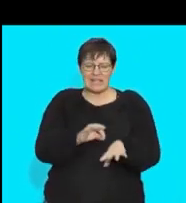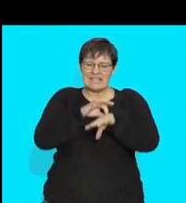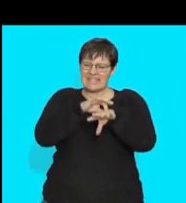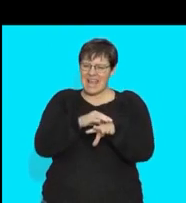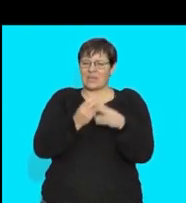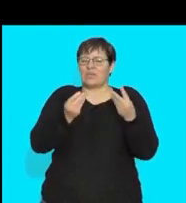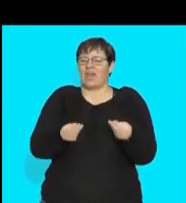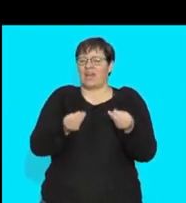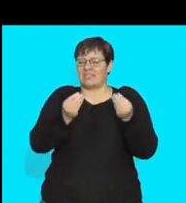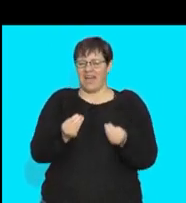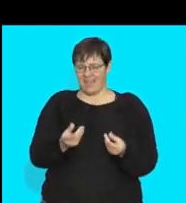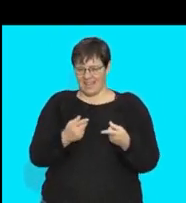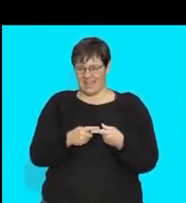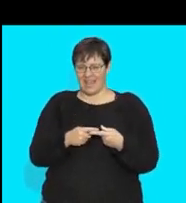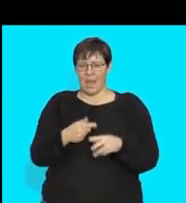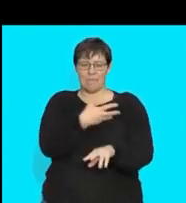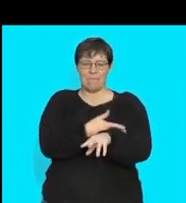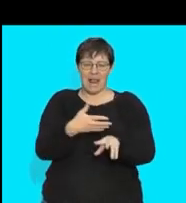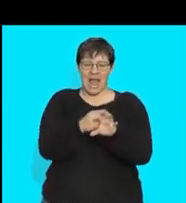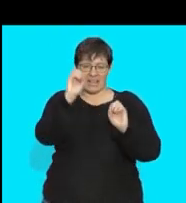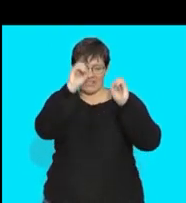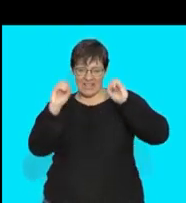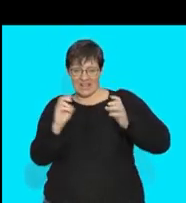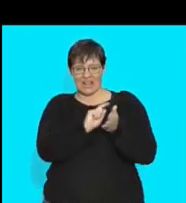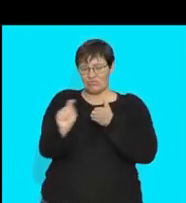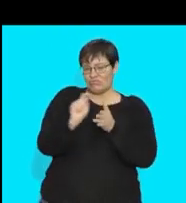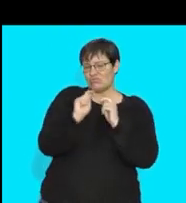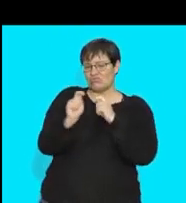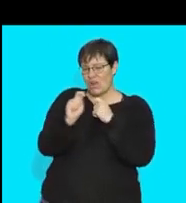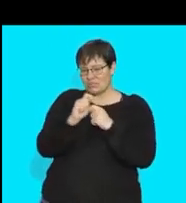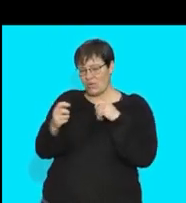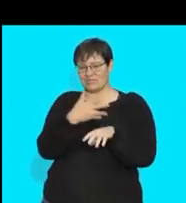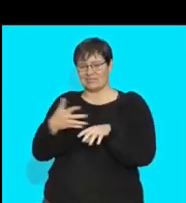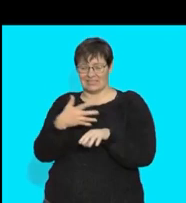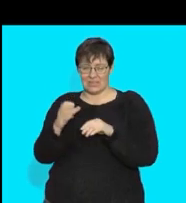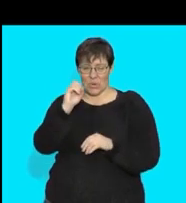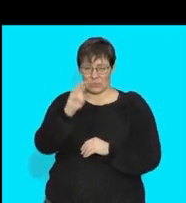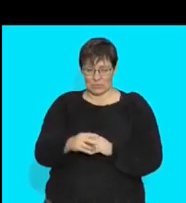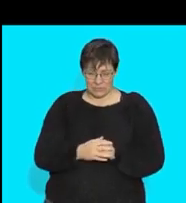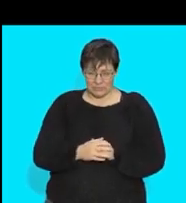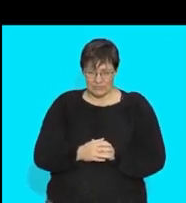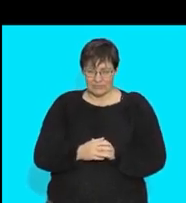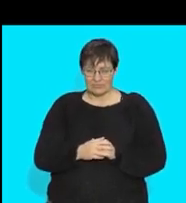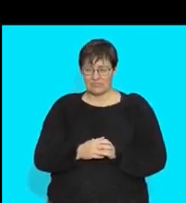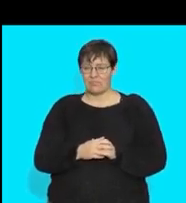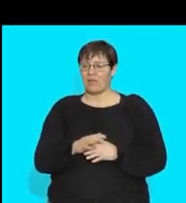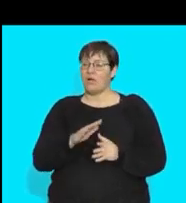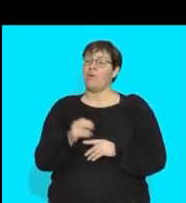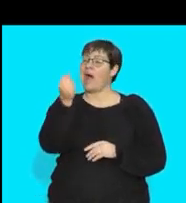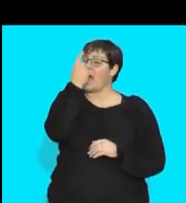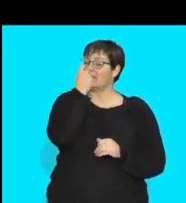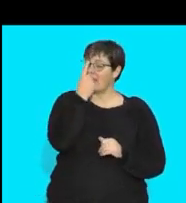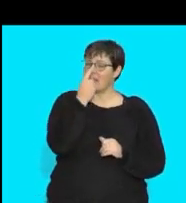skin. It has all these blood vessels that can transport. So again, just this understanding, not the knowledge of